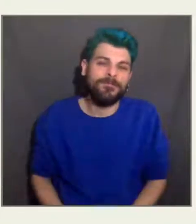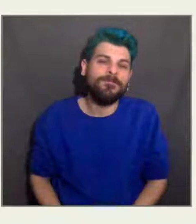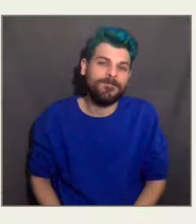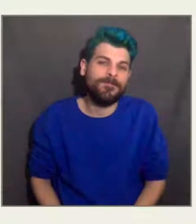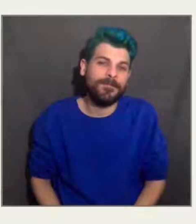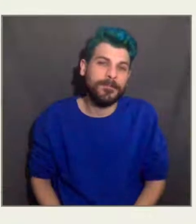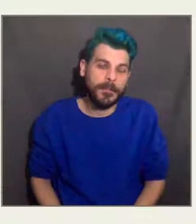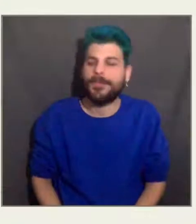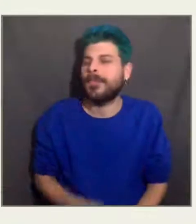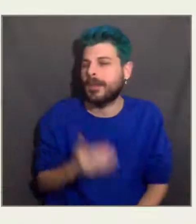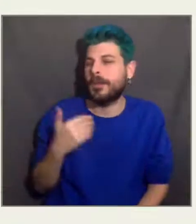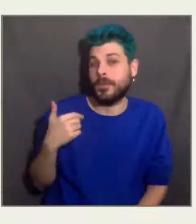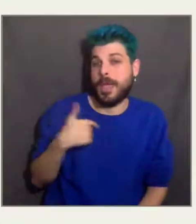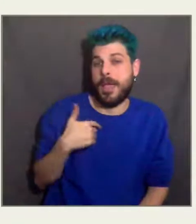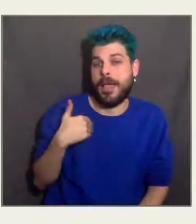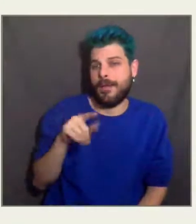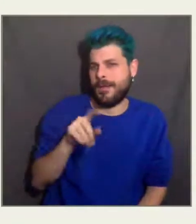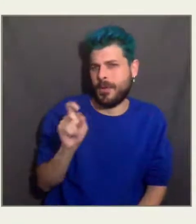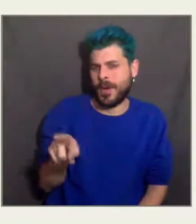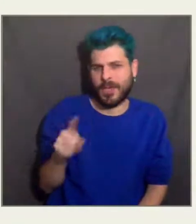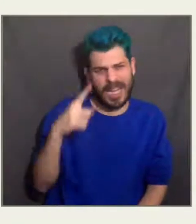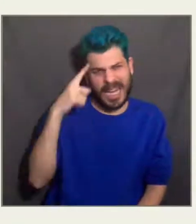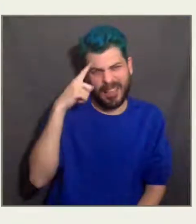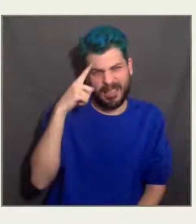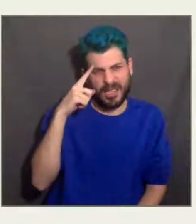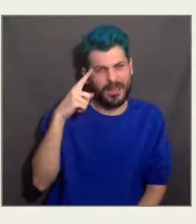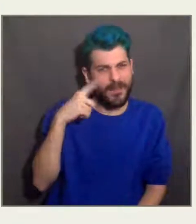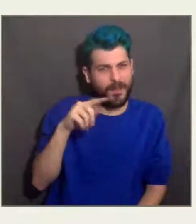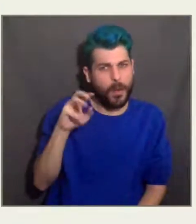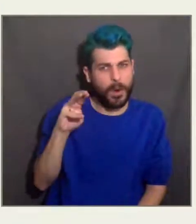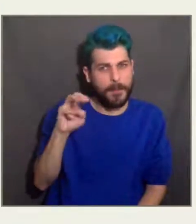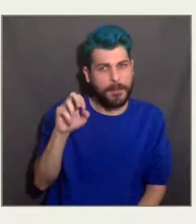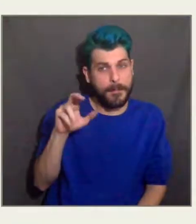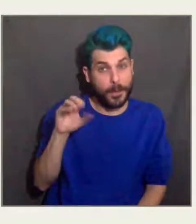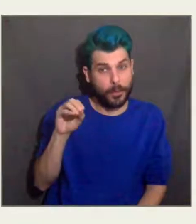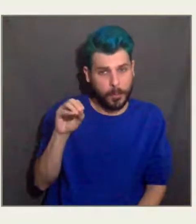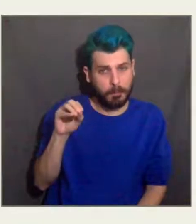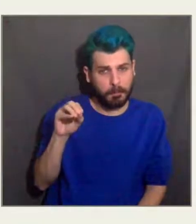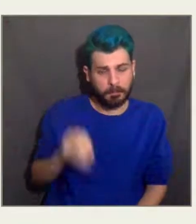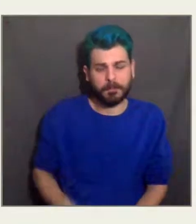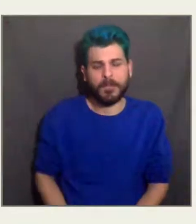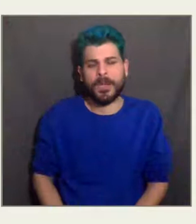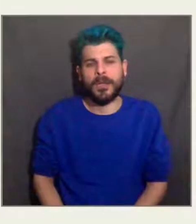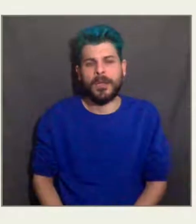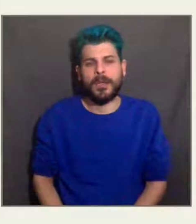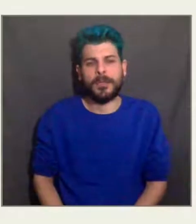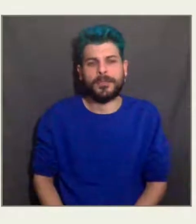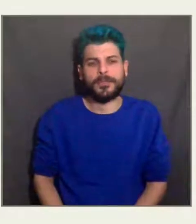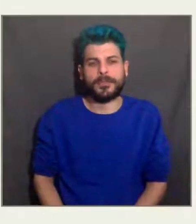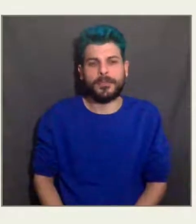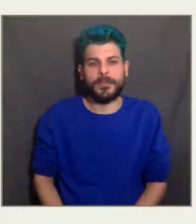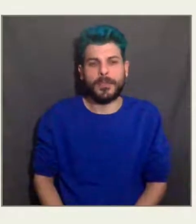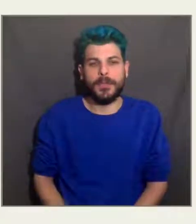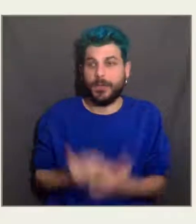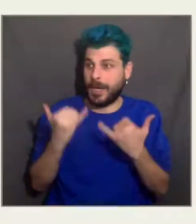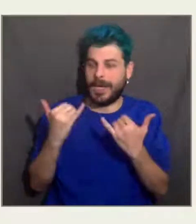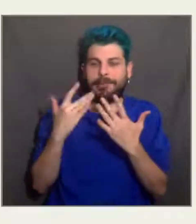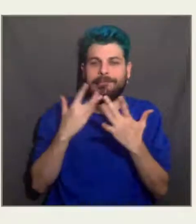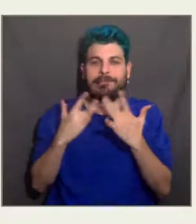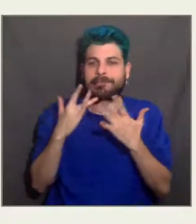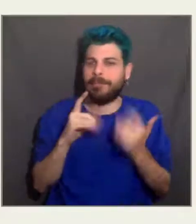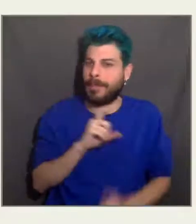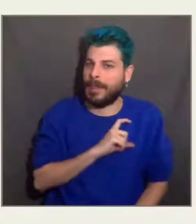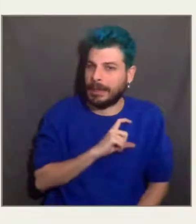question, and I think this is a Metro question, but what is the region doing about the lack of policing, the lack of response